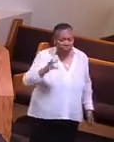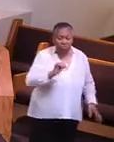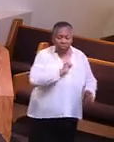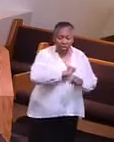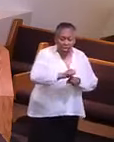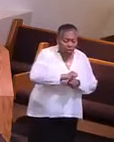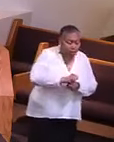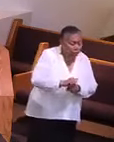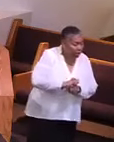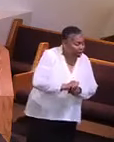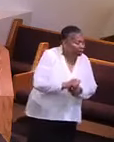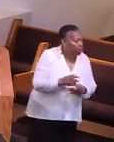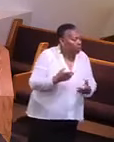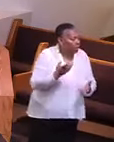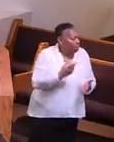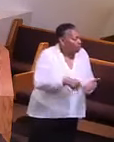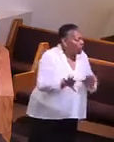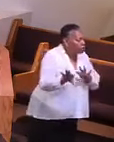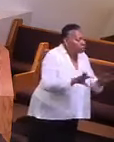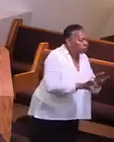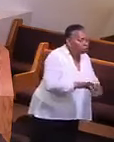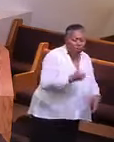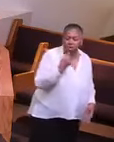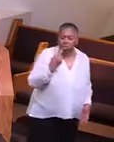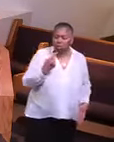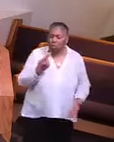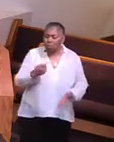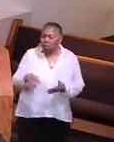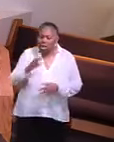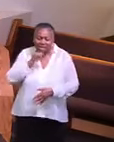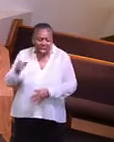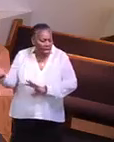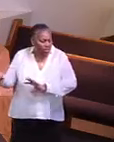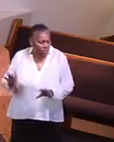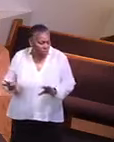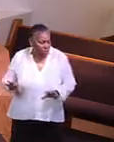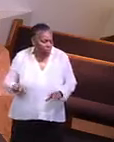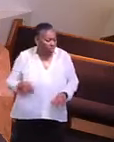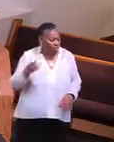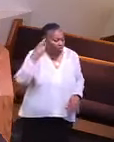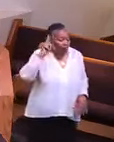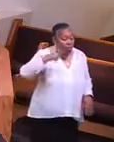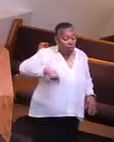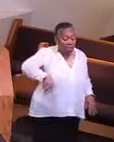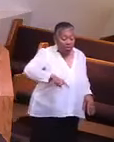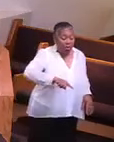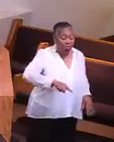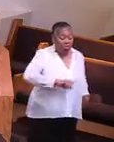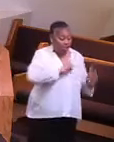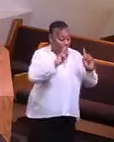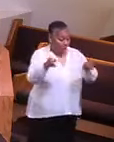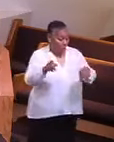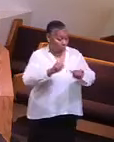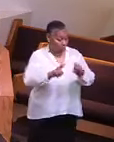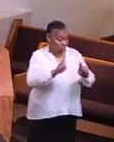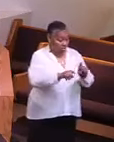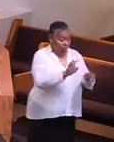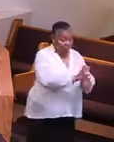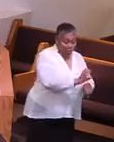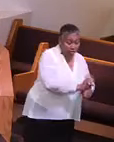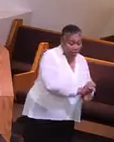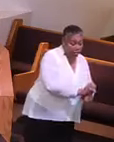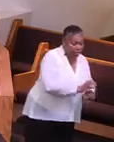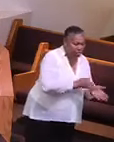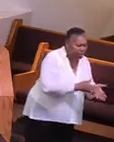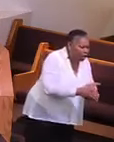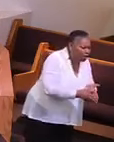trained in what to do and what not to do. And for those that go to other churches, not knocking other churches, but you